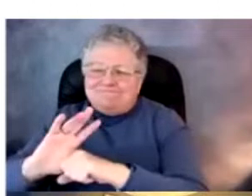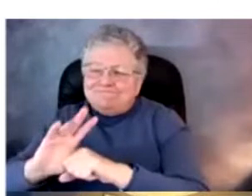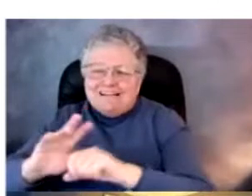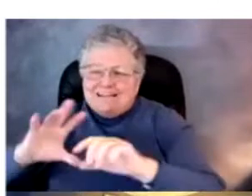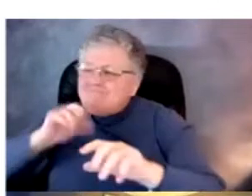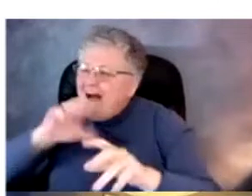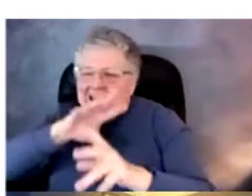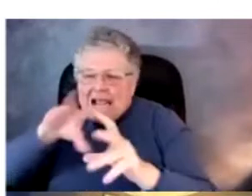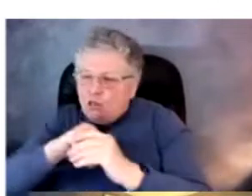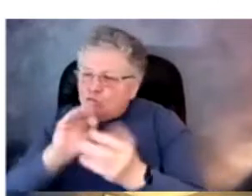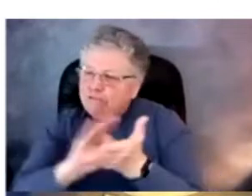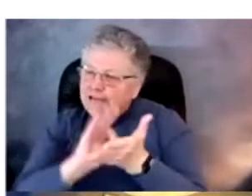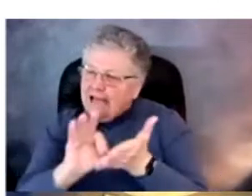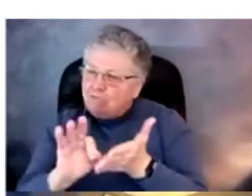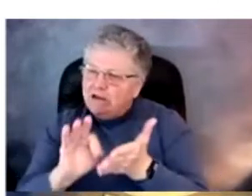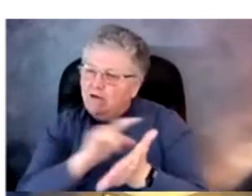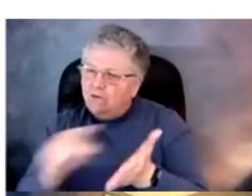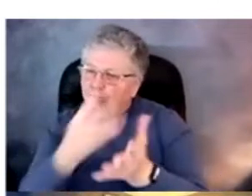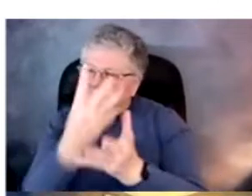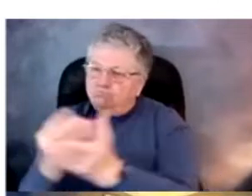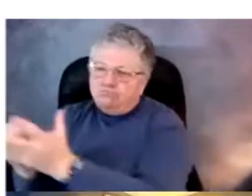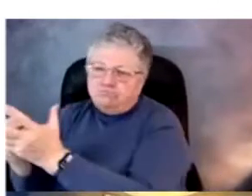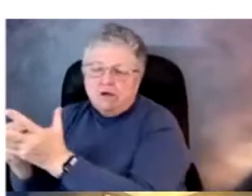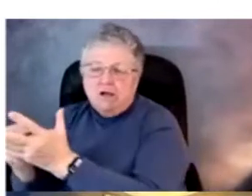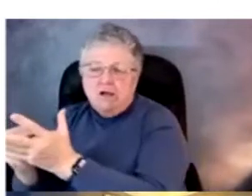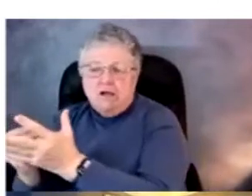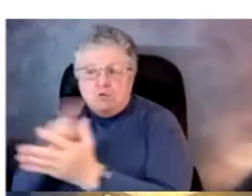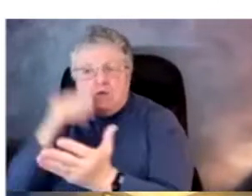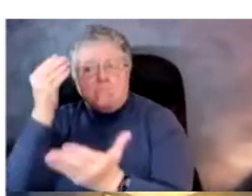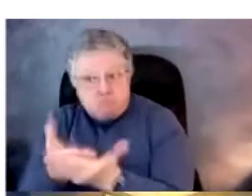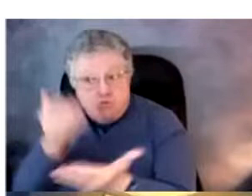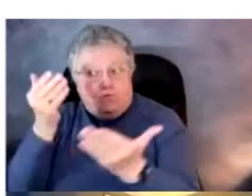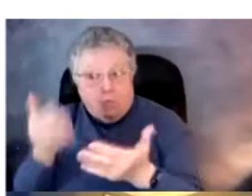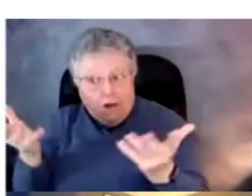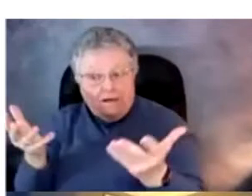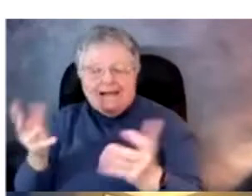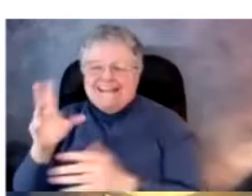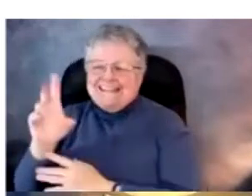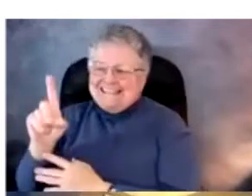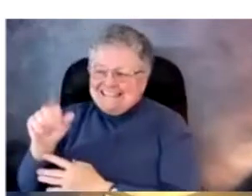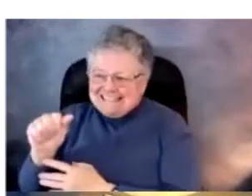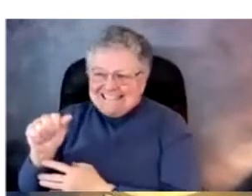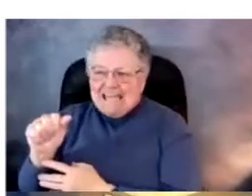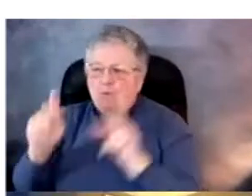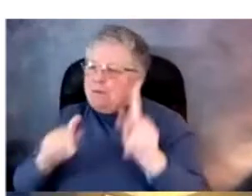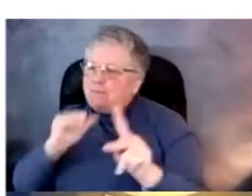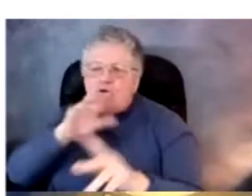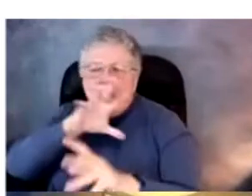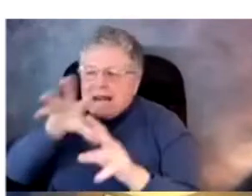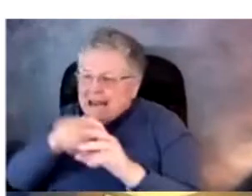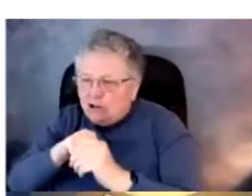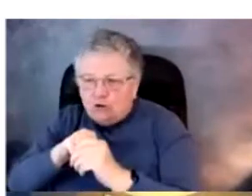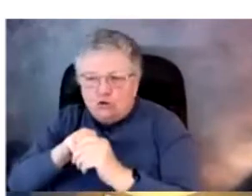exposes a long-standing issue that disabled people are missing from data design, collection, and decision-making, that a lot of the